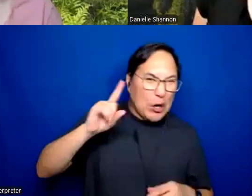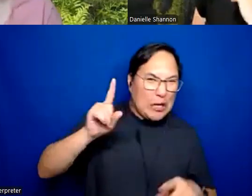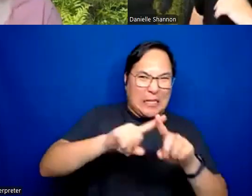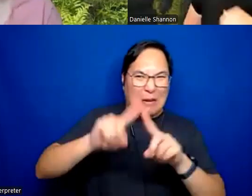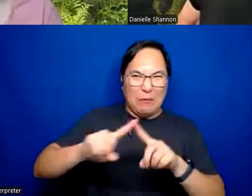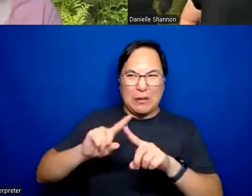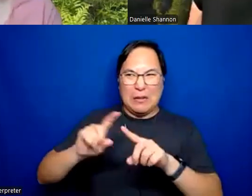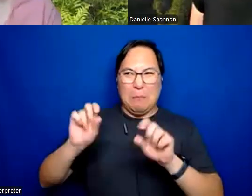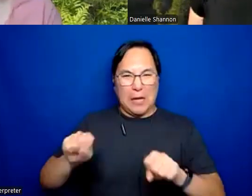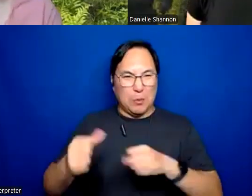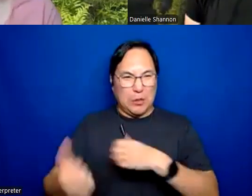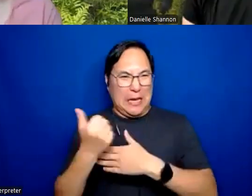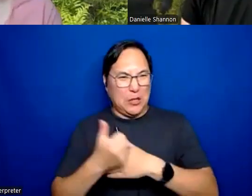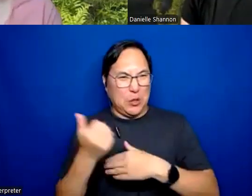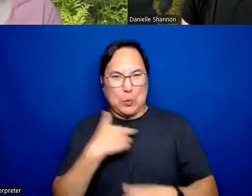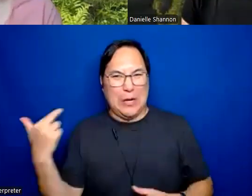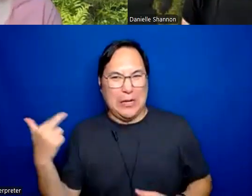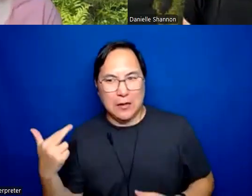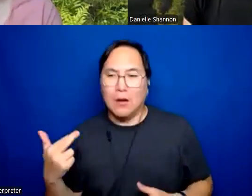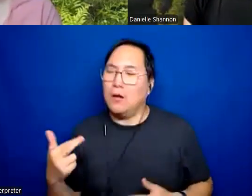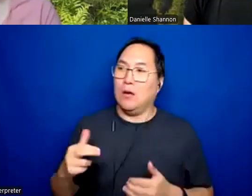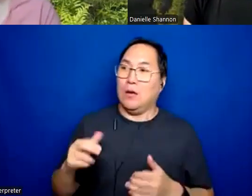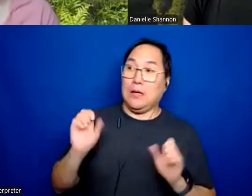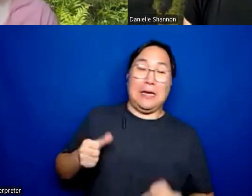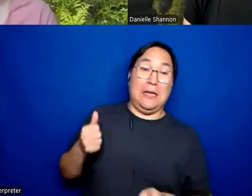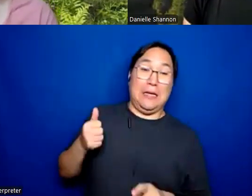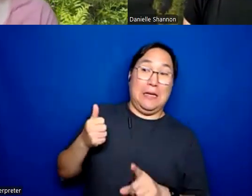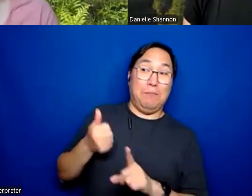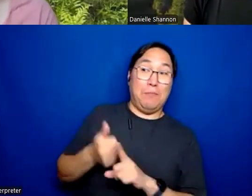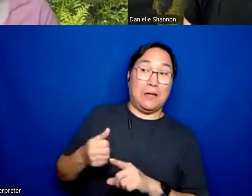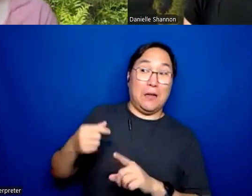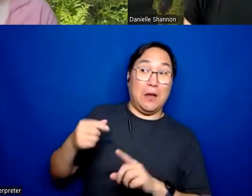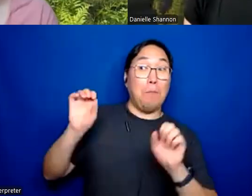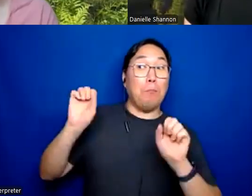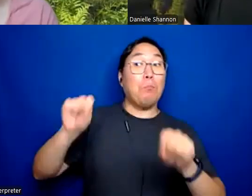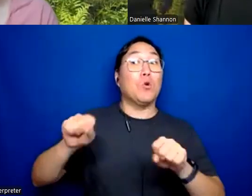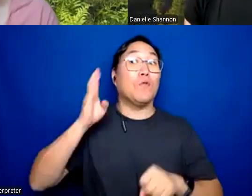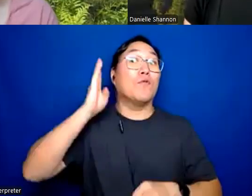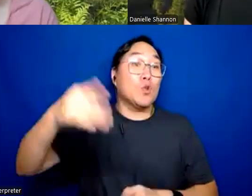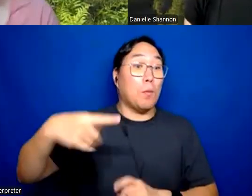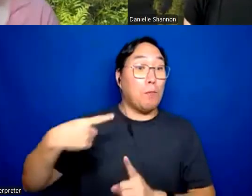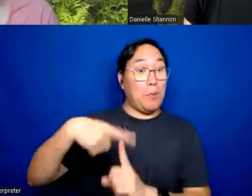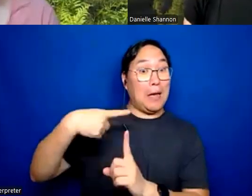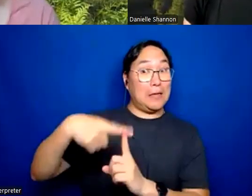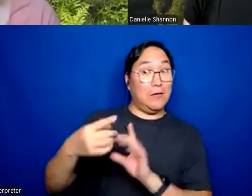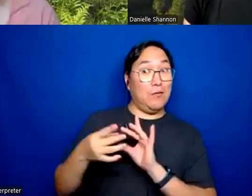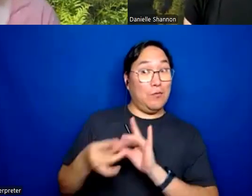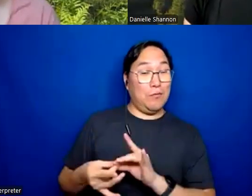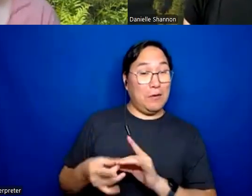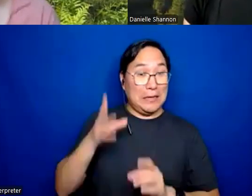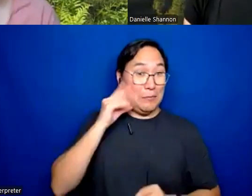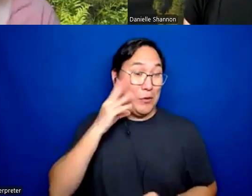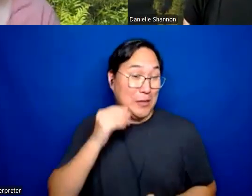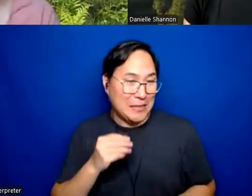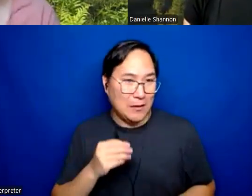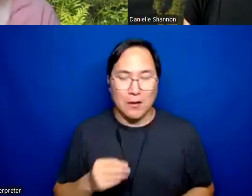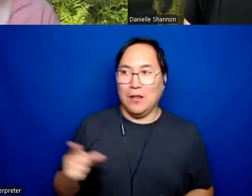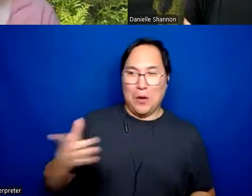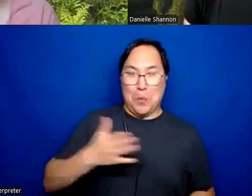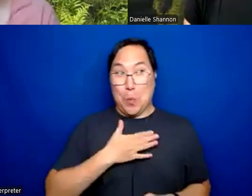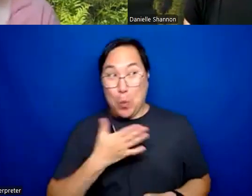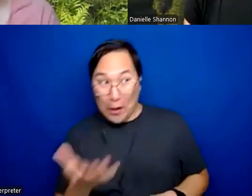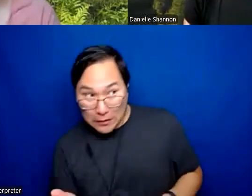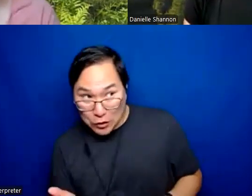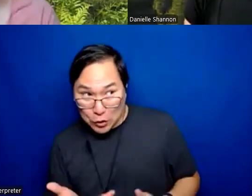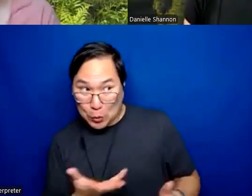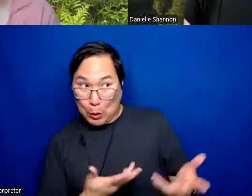how does that actually influence the positive relationships that they might have? And then what their sort of relationship is with those places, their willingness to engage with those